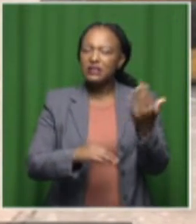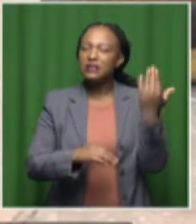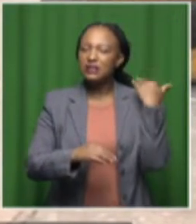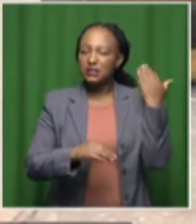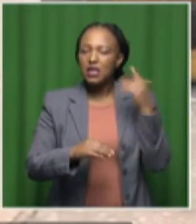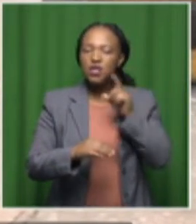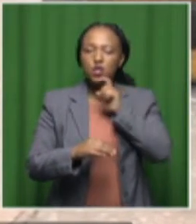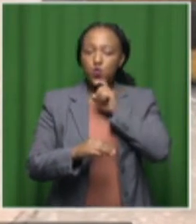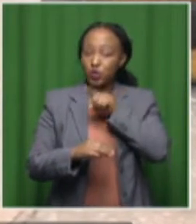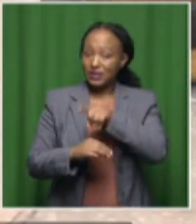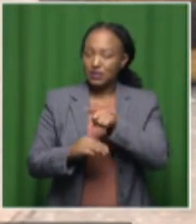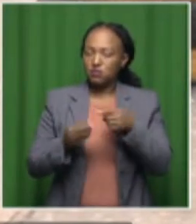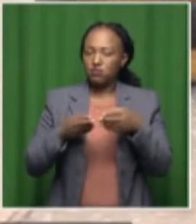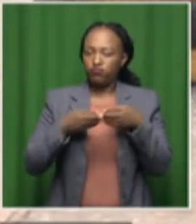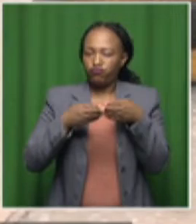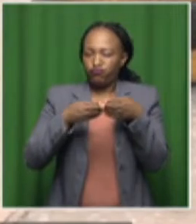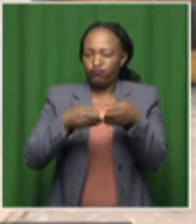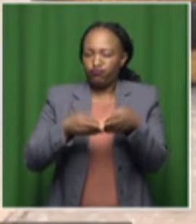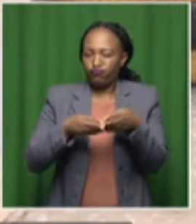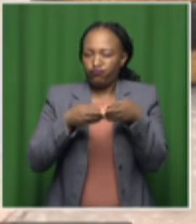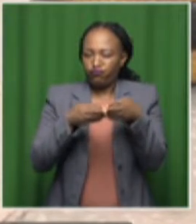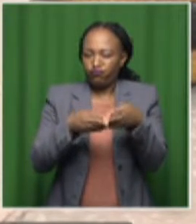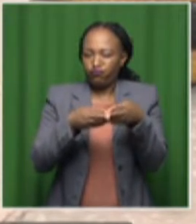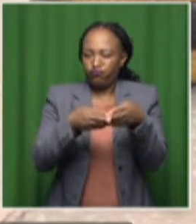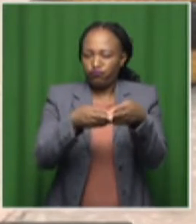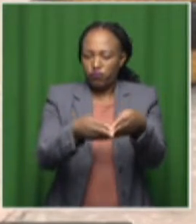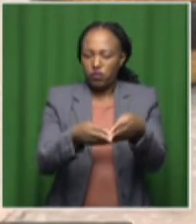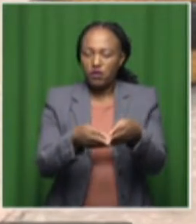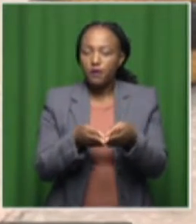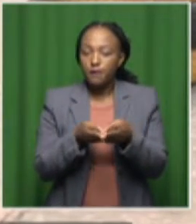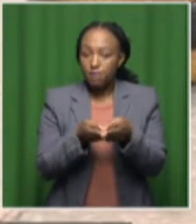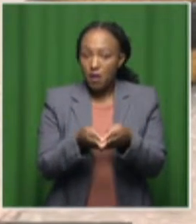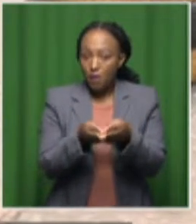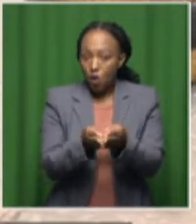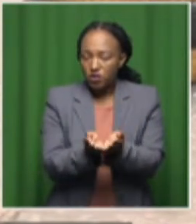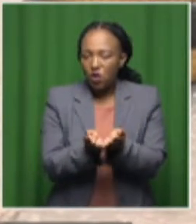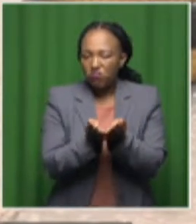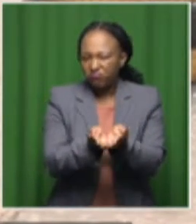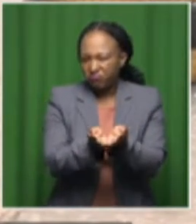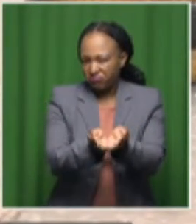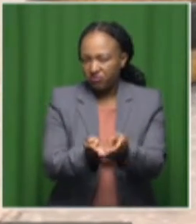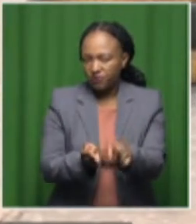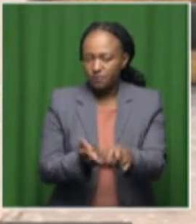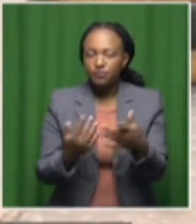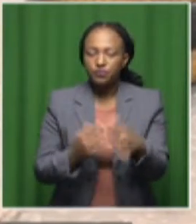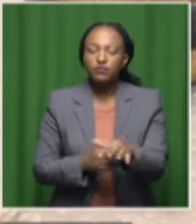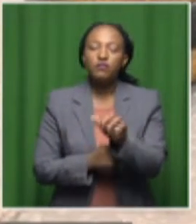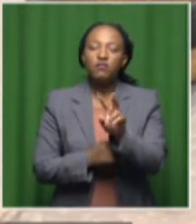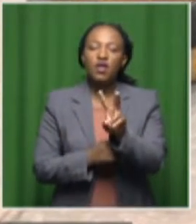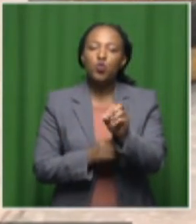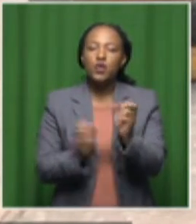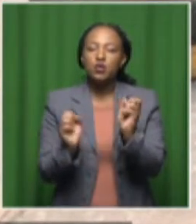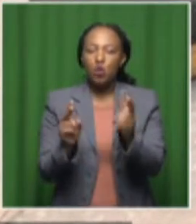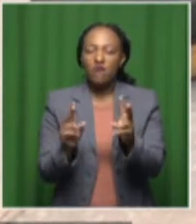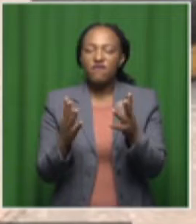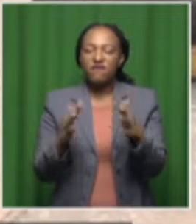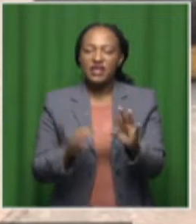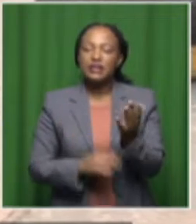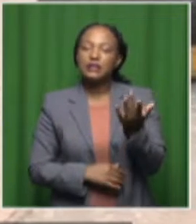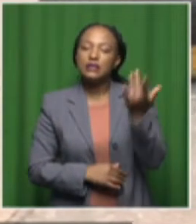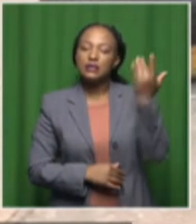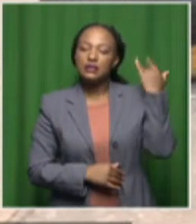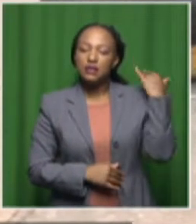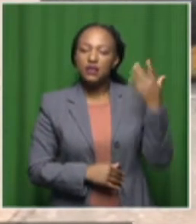of course today we will, or rather let me take a step back. So in 2012 this vessel was decommissioned from